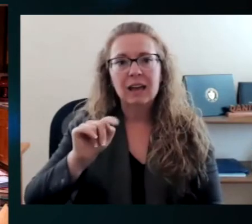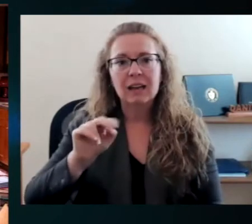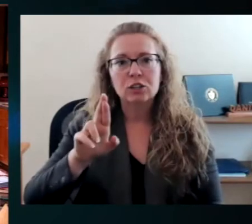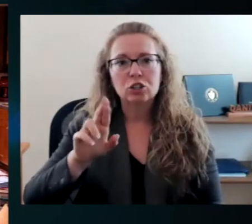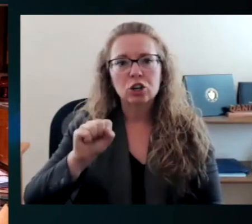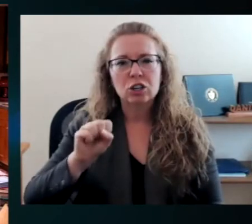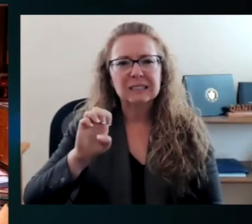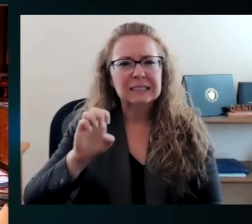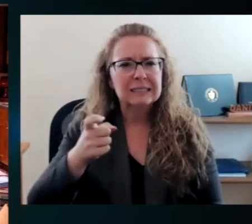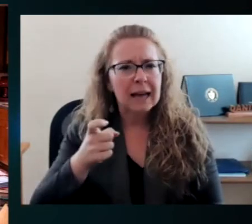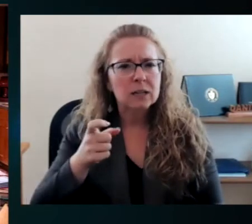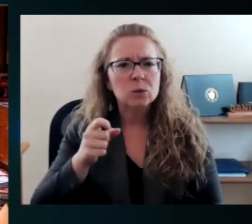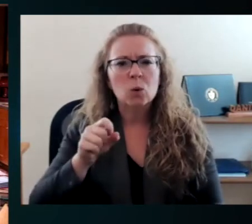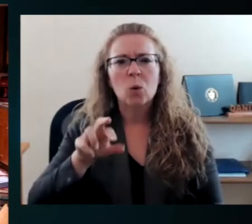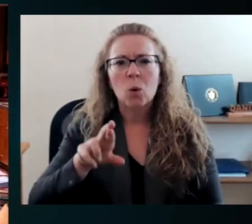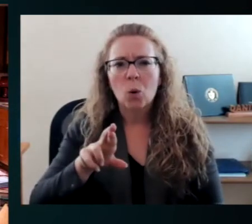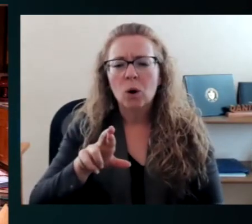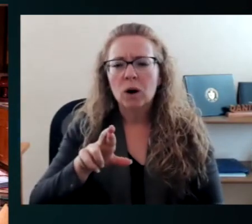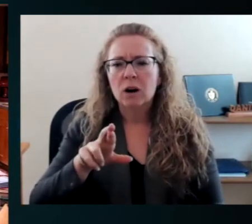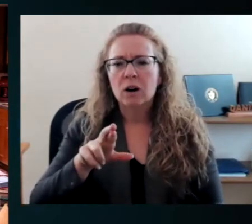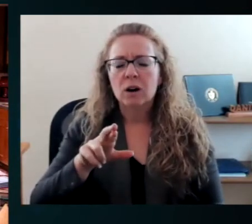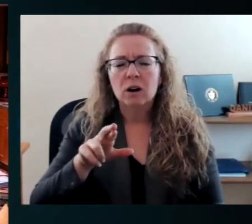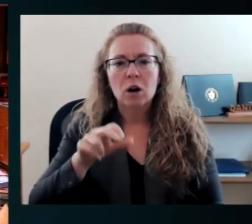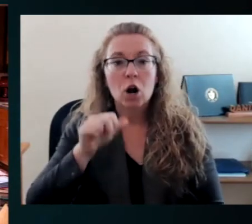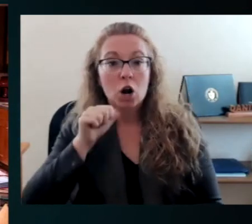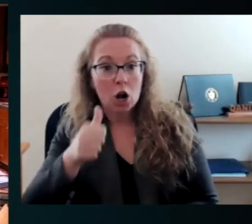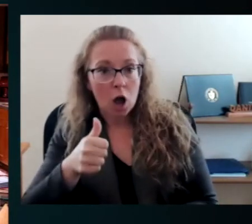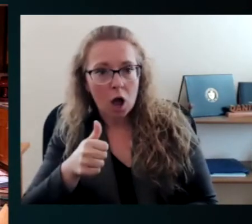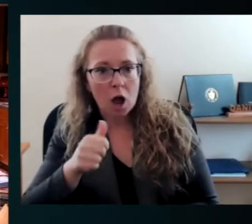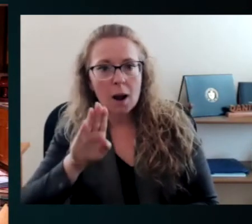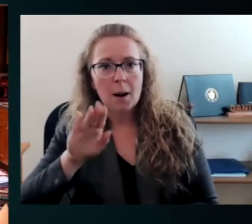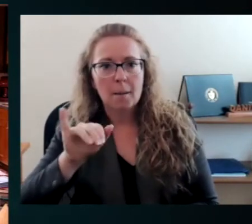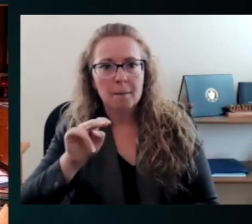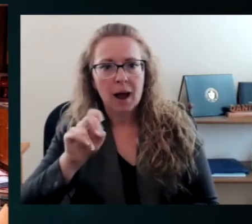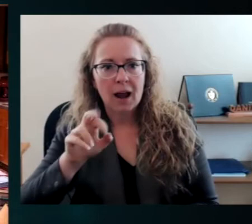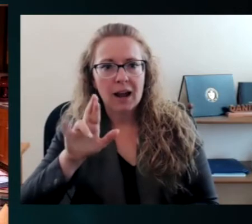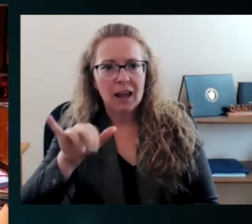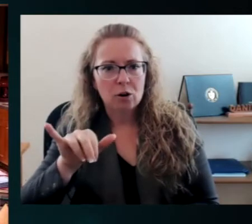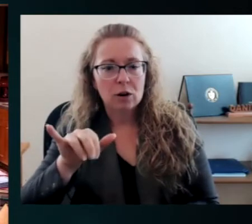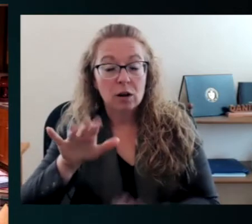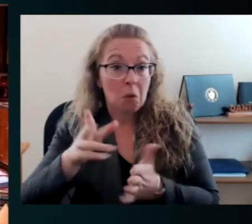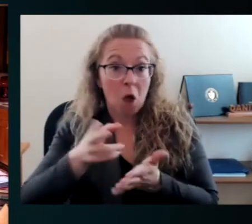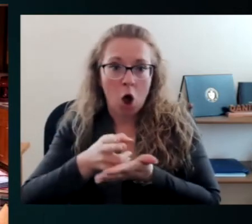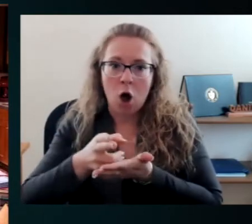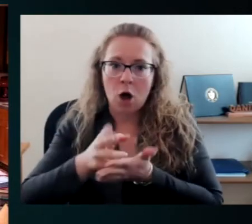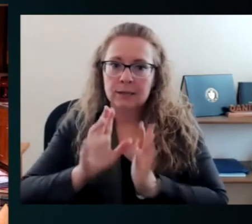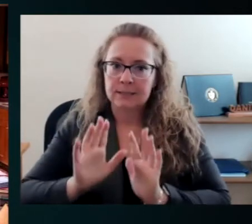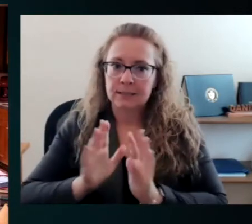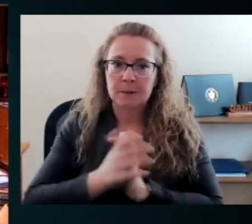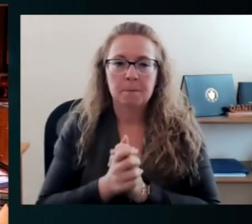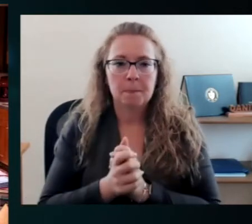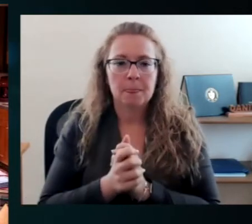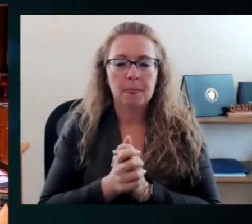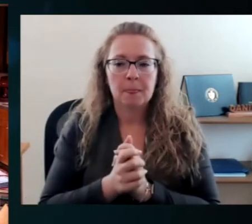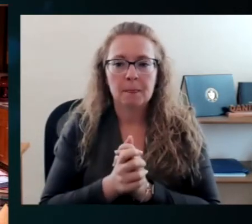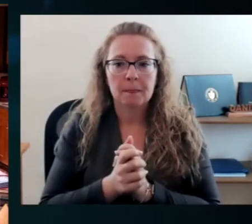or non-binary. I honestly, as